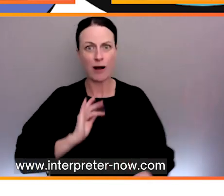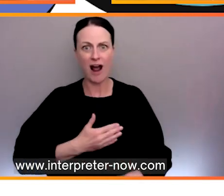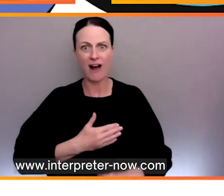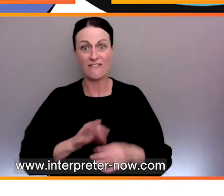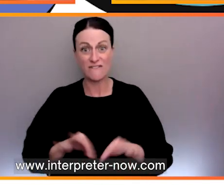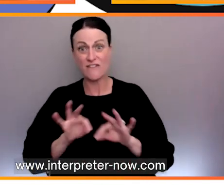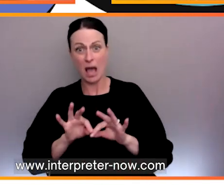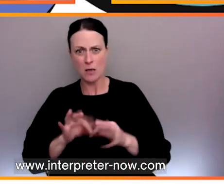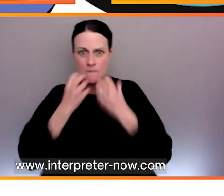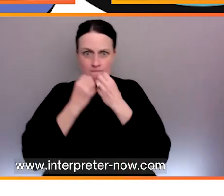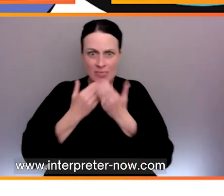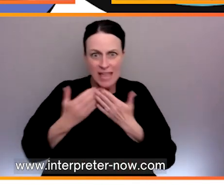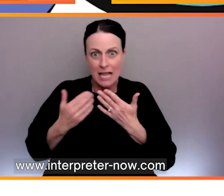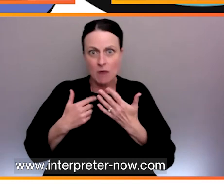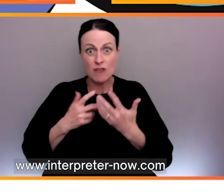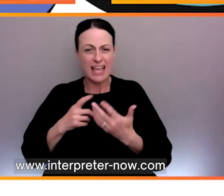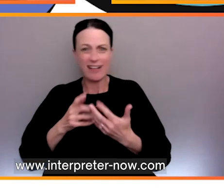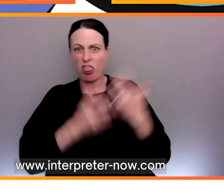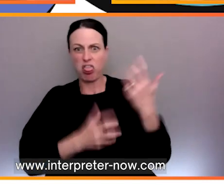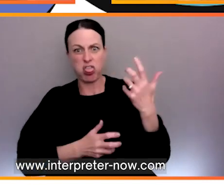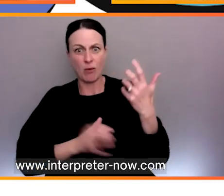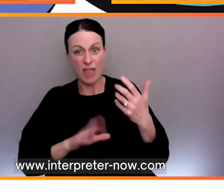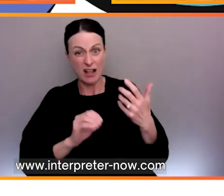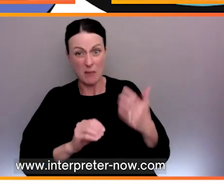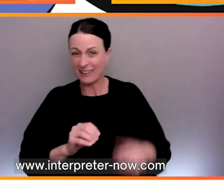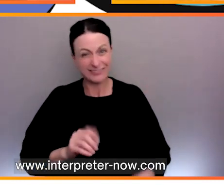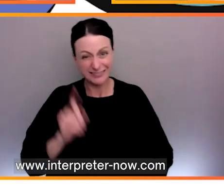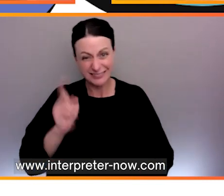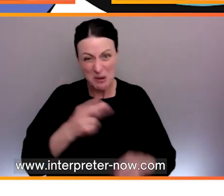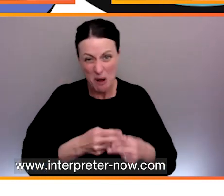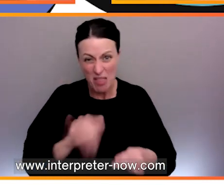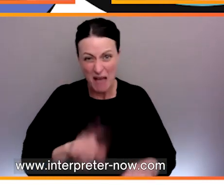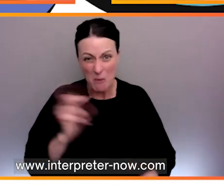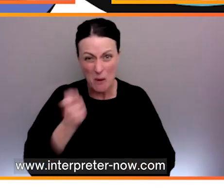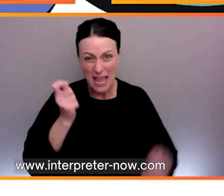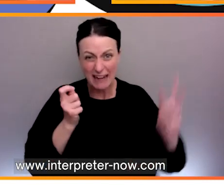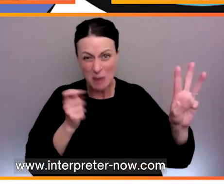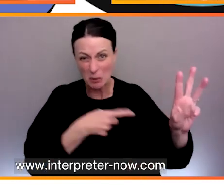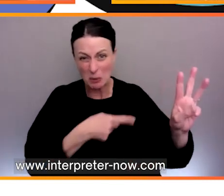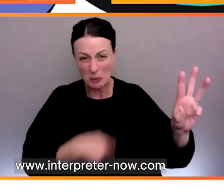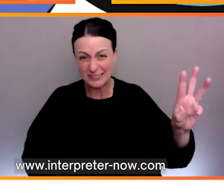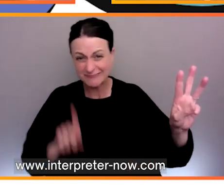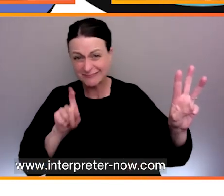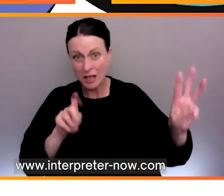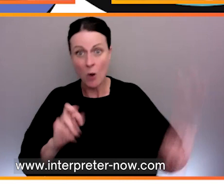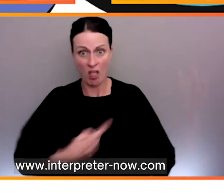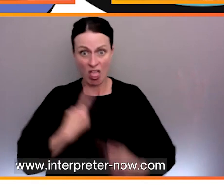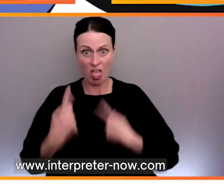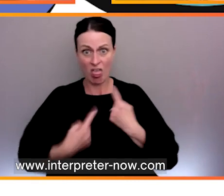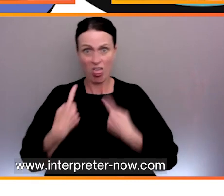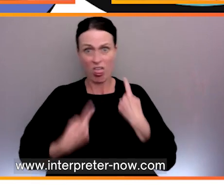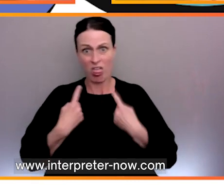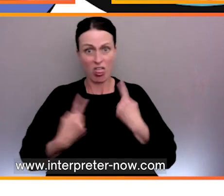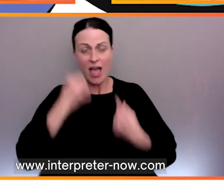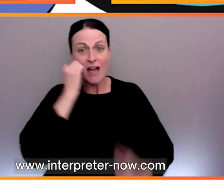disappeared, is that a win? Right. And so it's this idea of define your win,